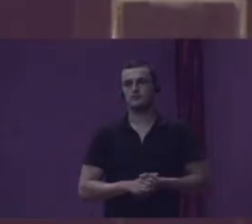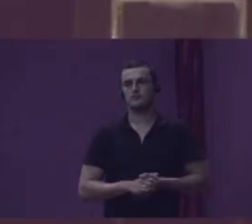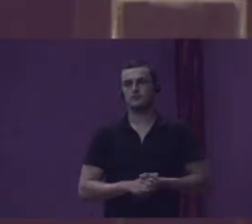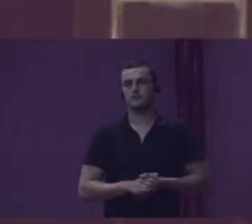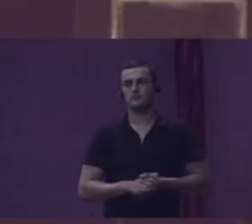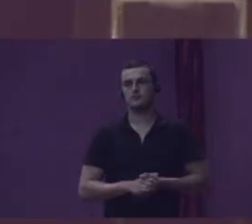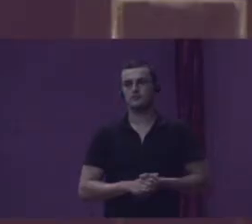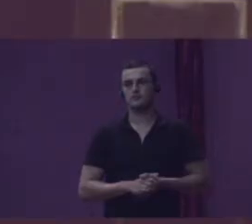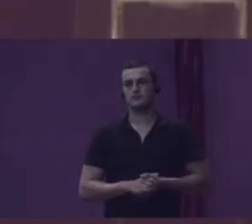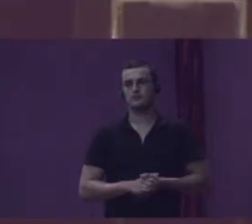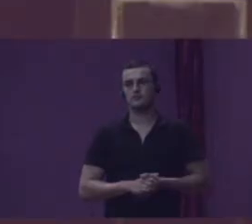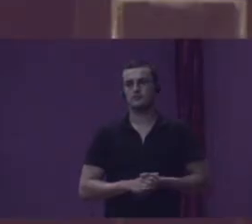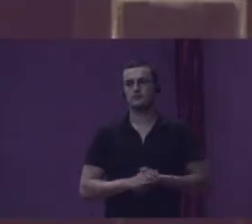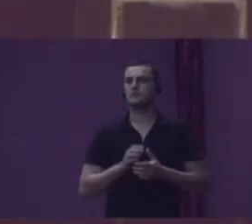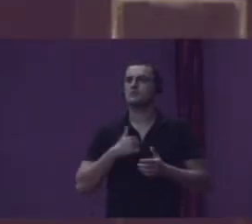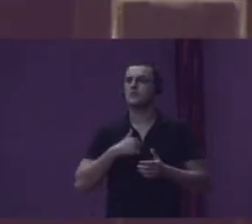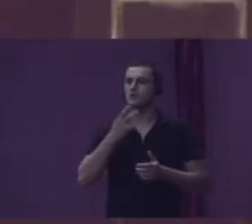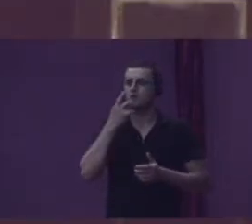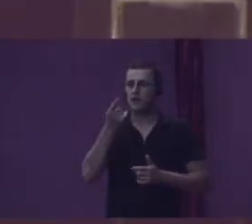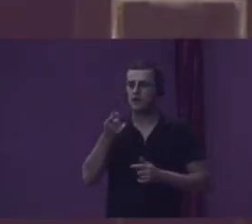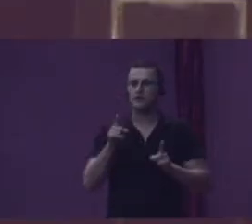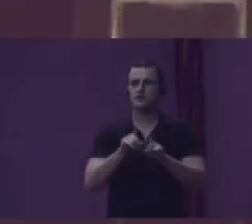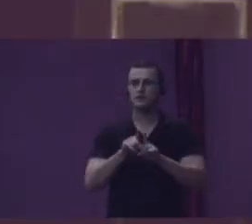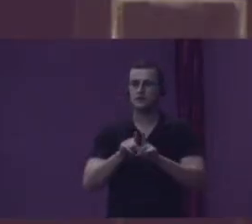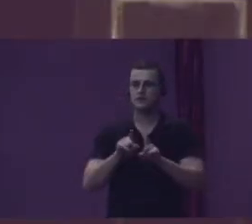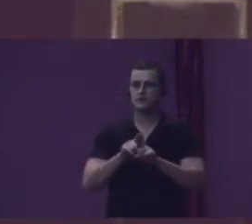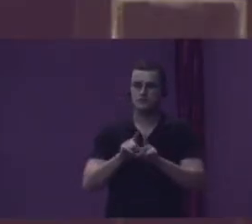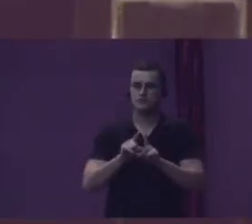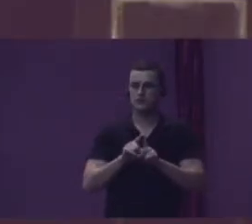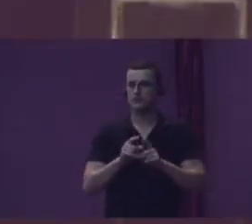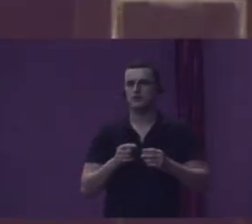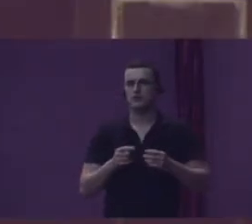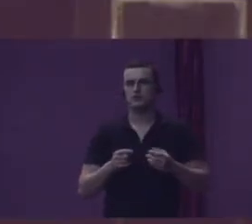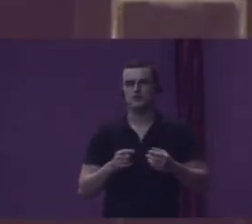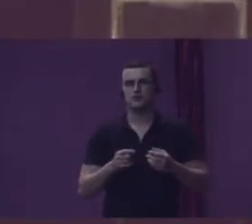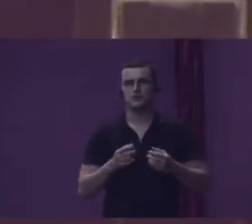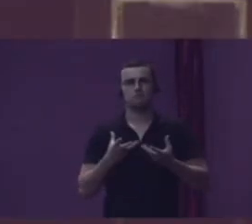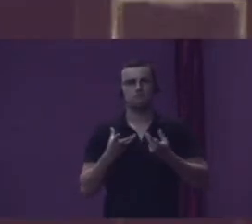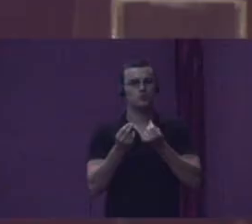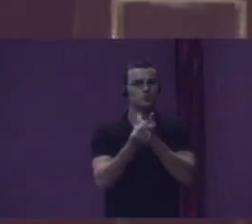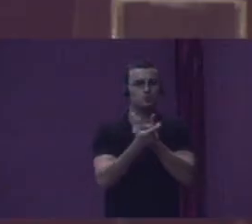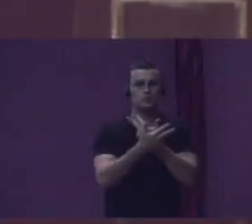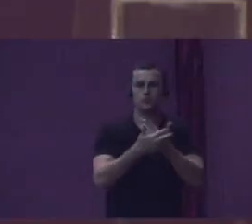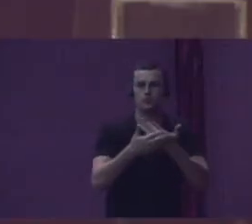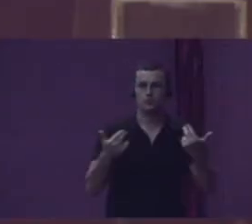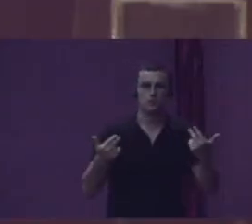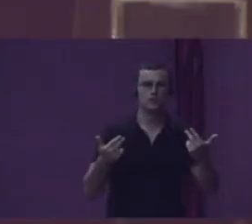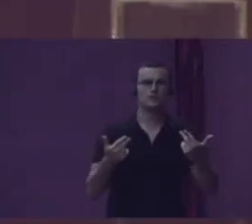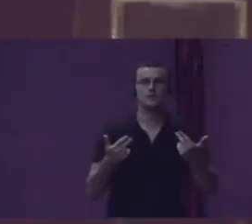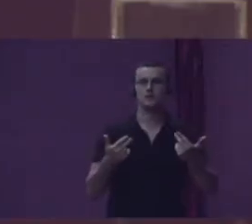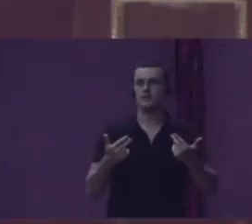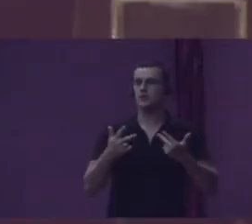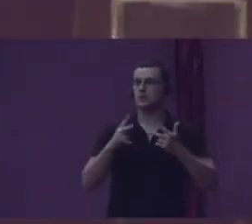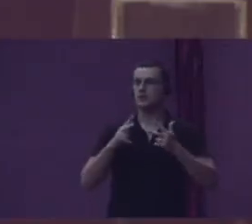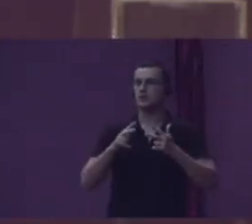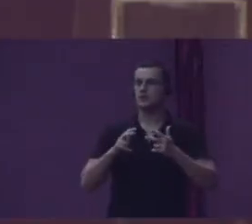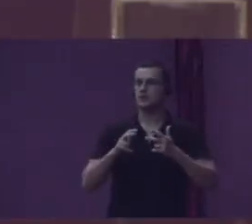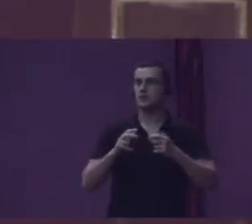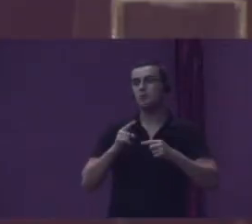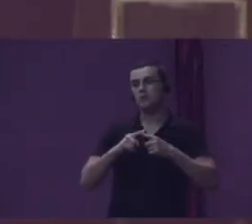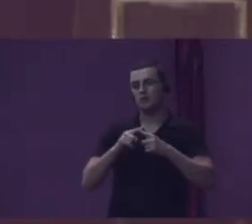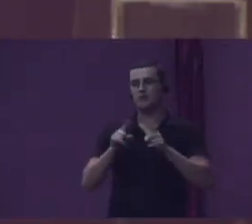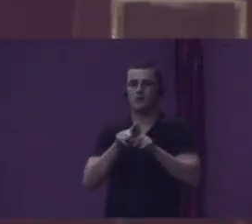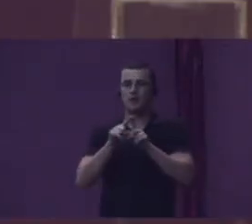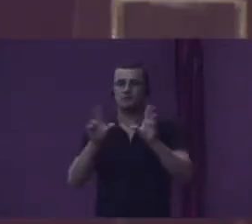an illustration of global maternal mortality. And this is my one slide to illustrate too little